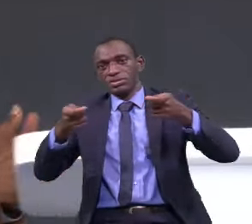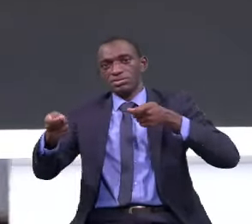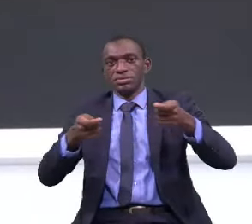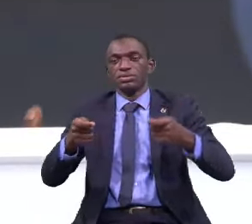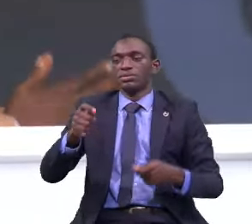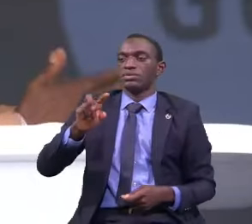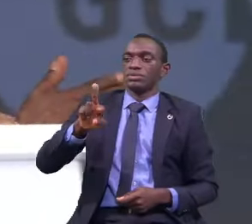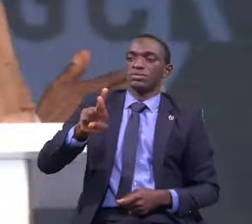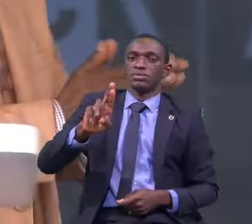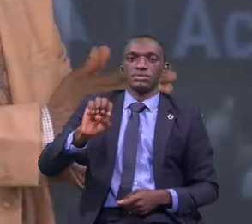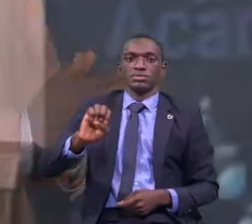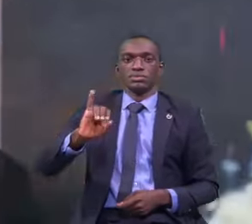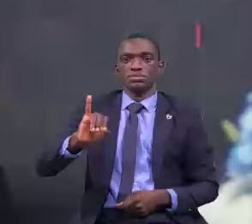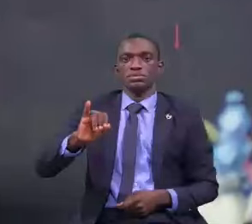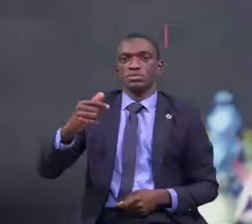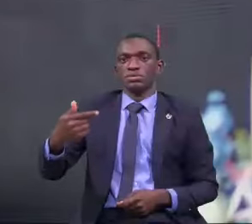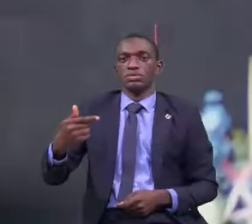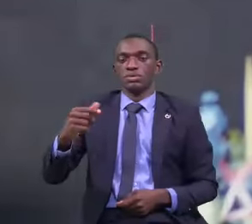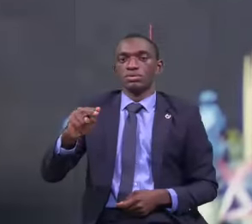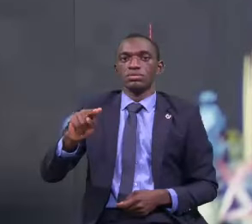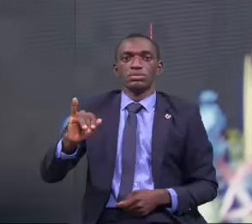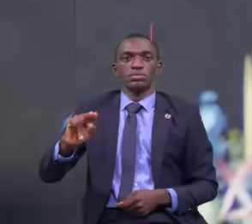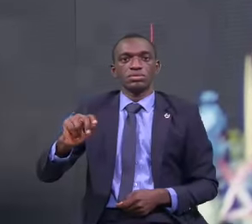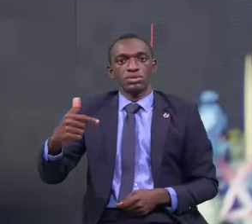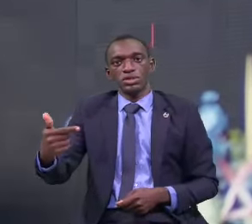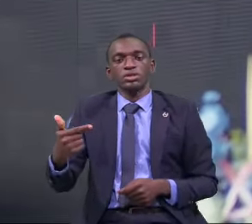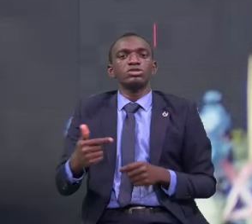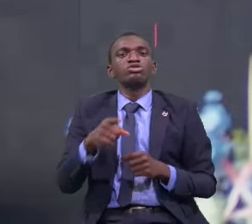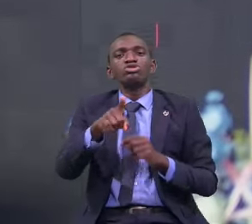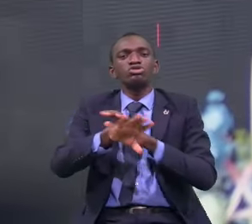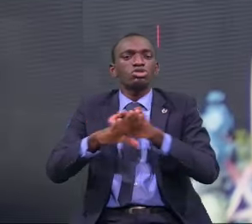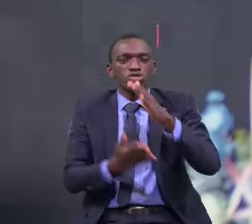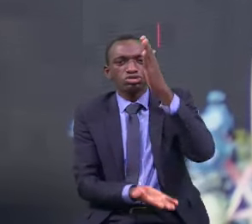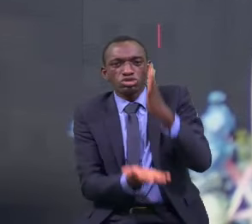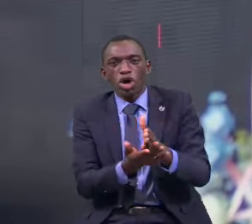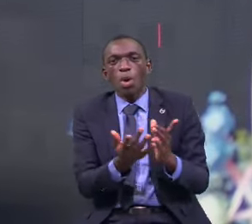Raining. You don't stop until you rain.